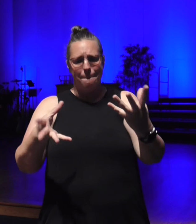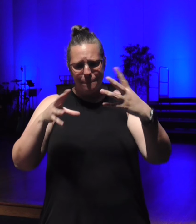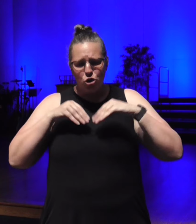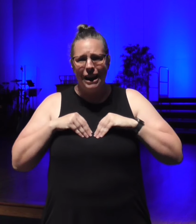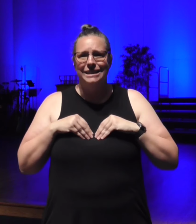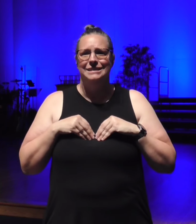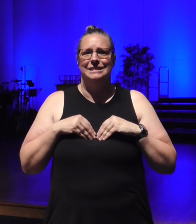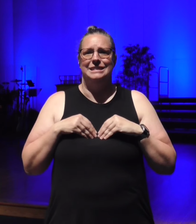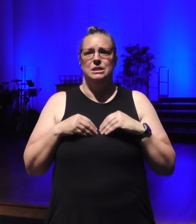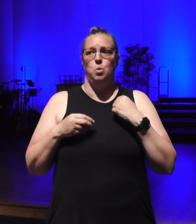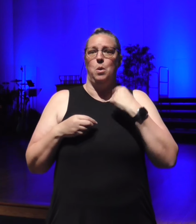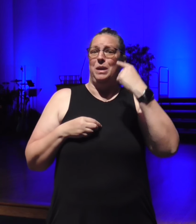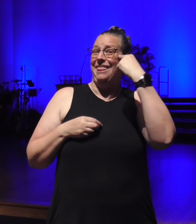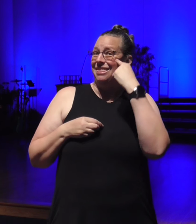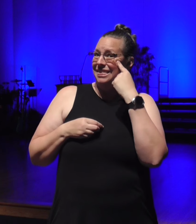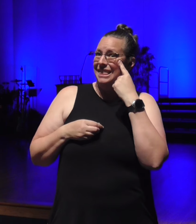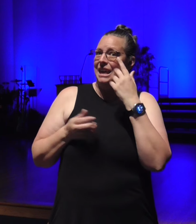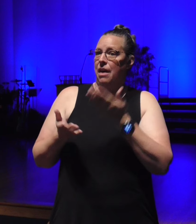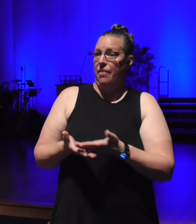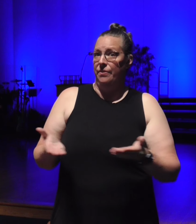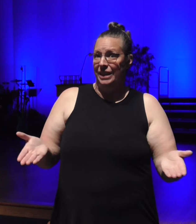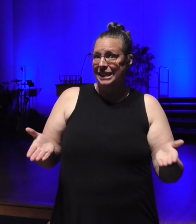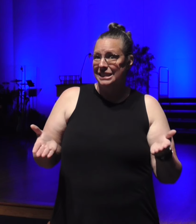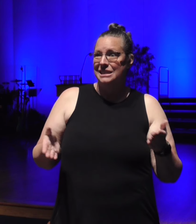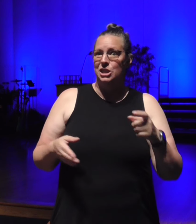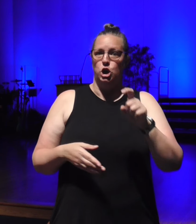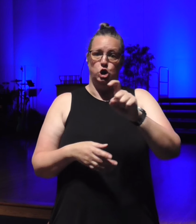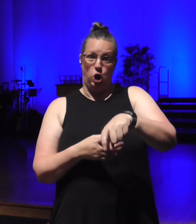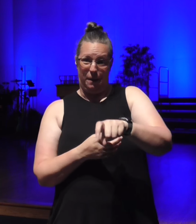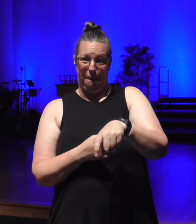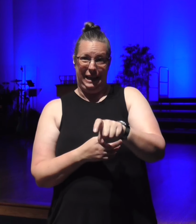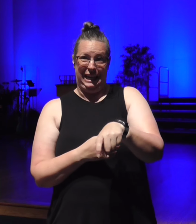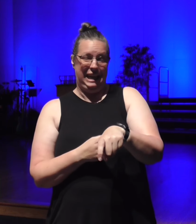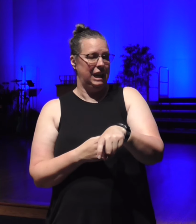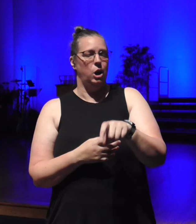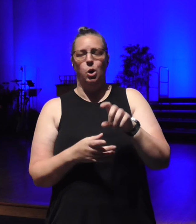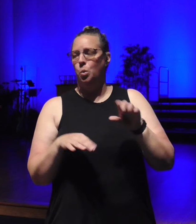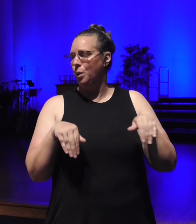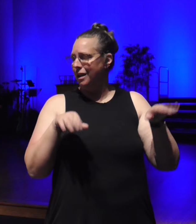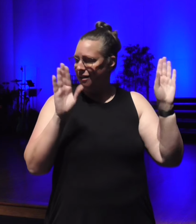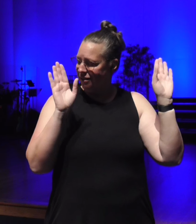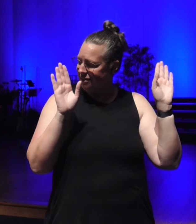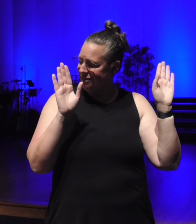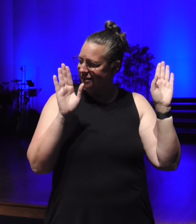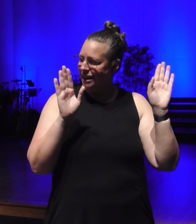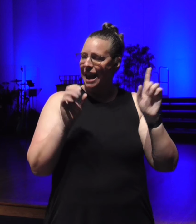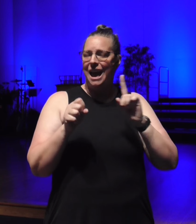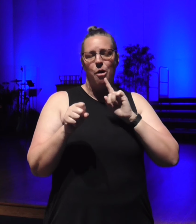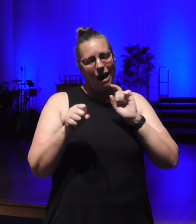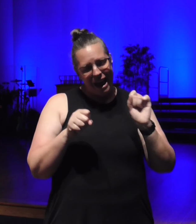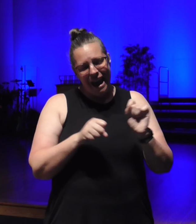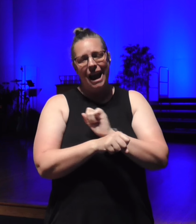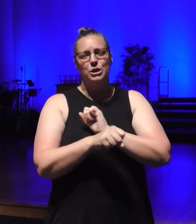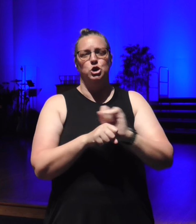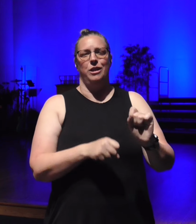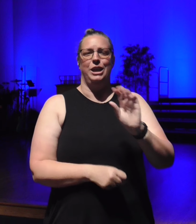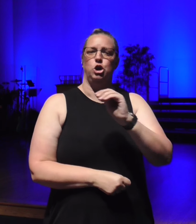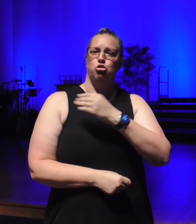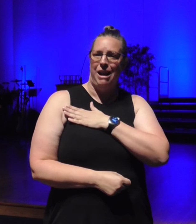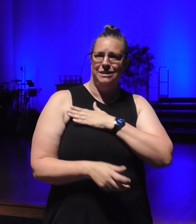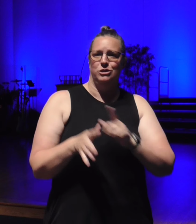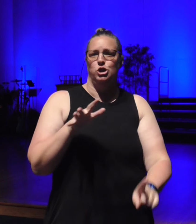things must be, should be, surrender to how grace is actually moving. The more we practice